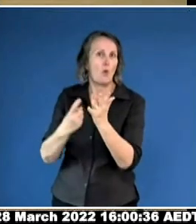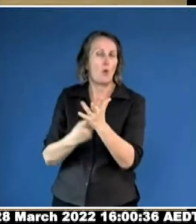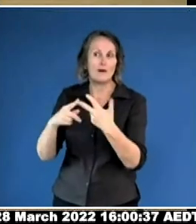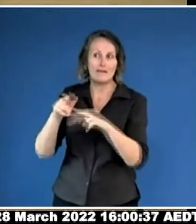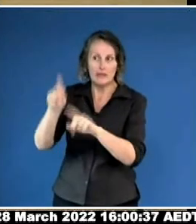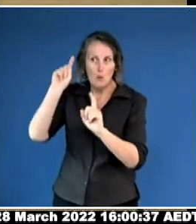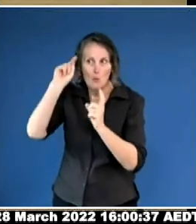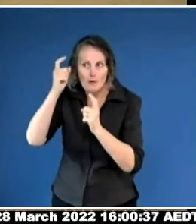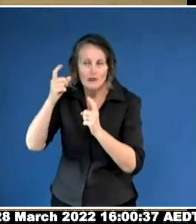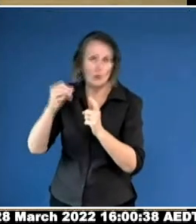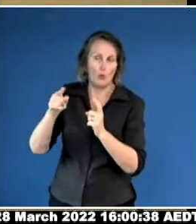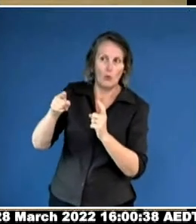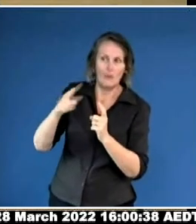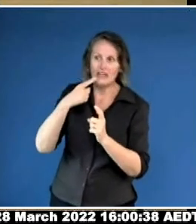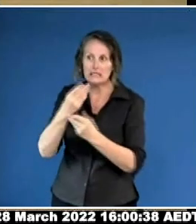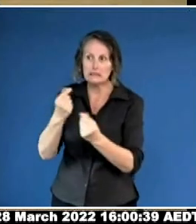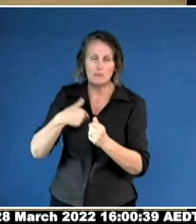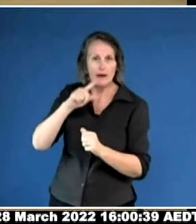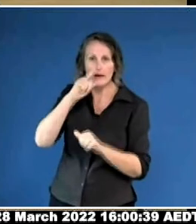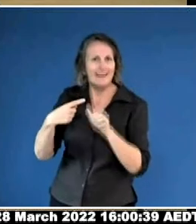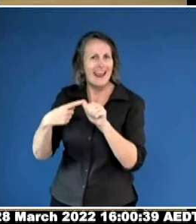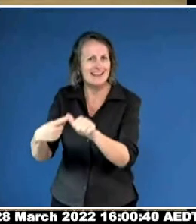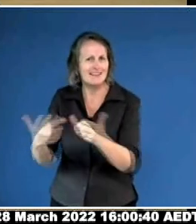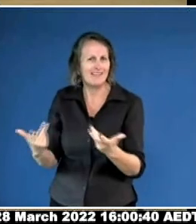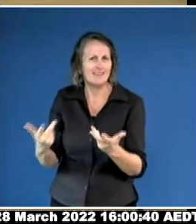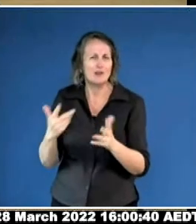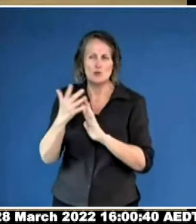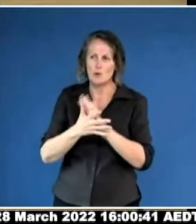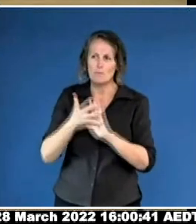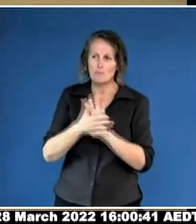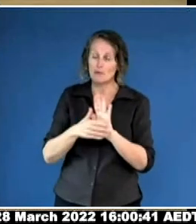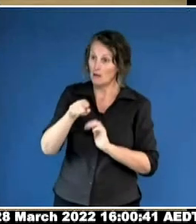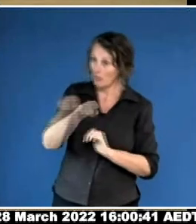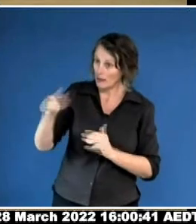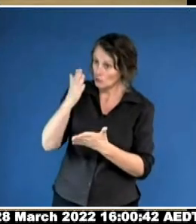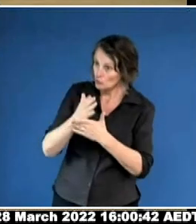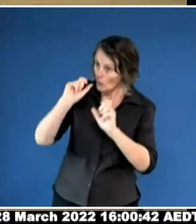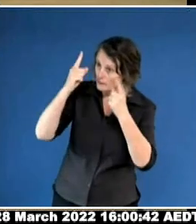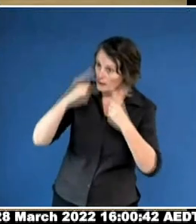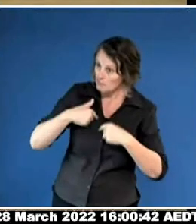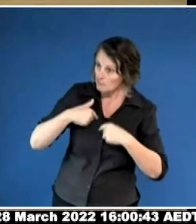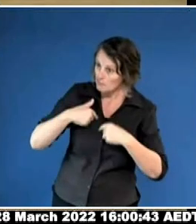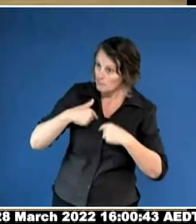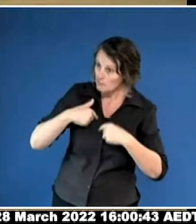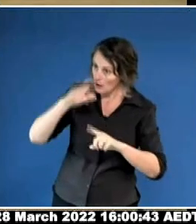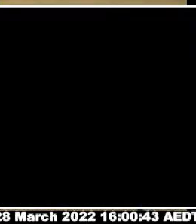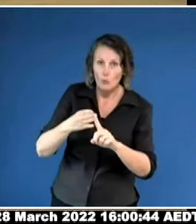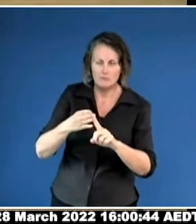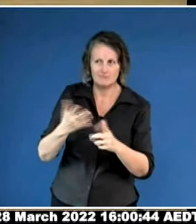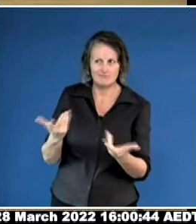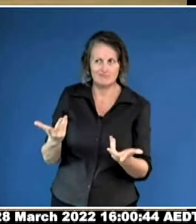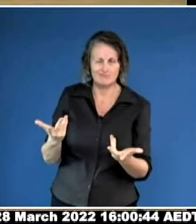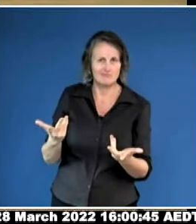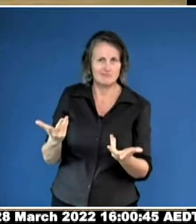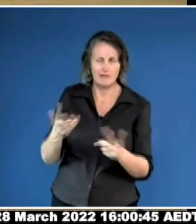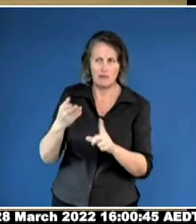worker concerns or issues. It makes me feel that understanding my goals and aspirations is not central to the service they provide,